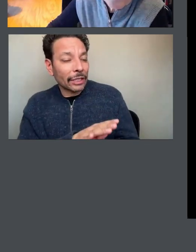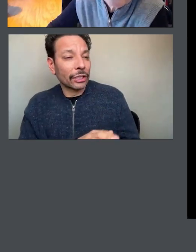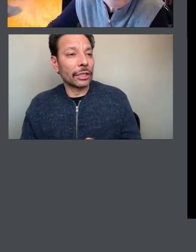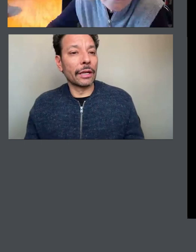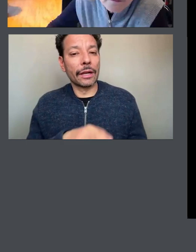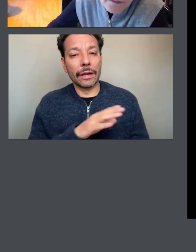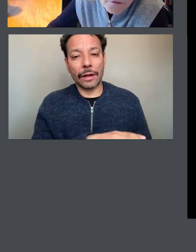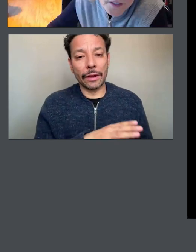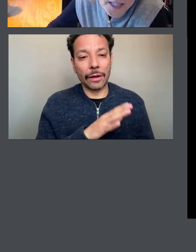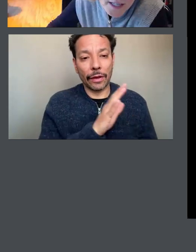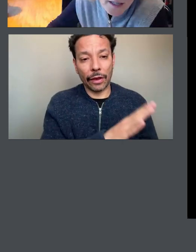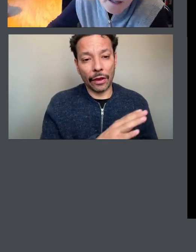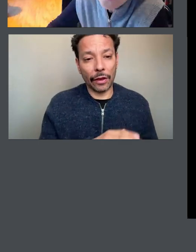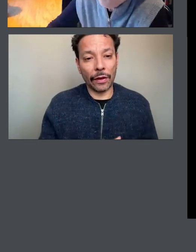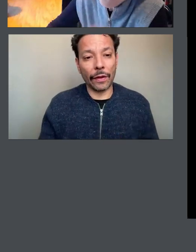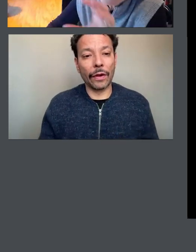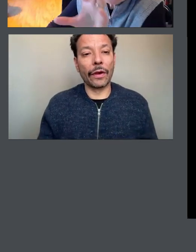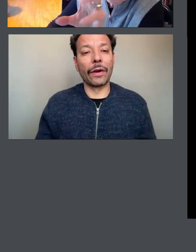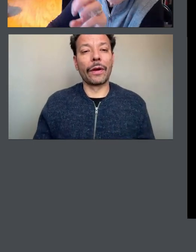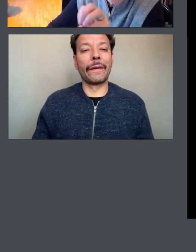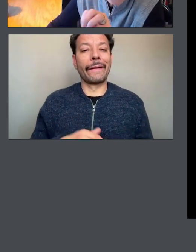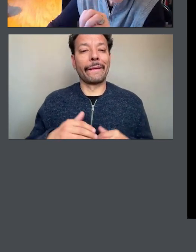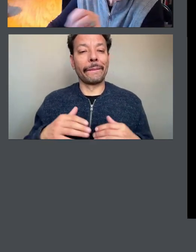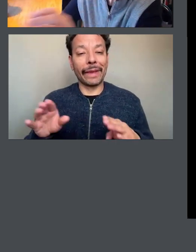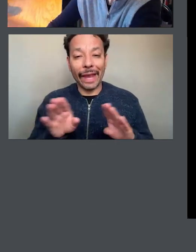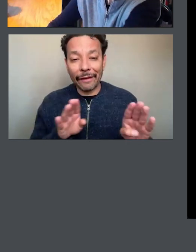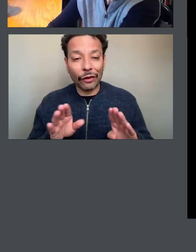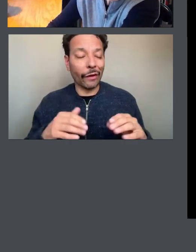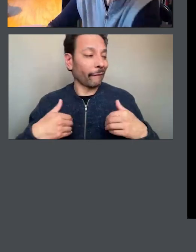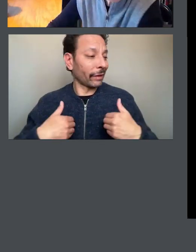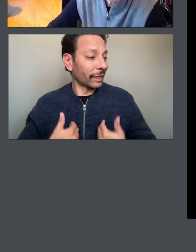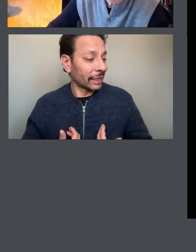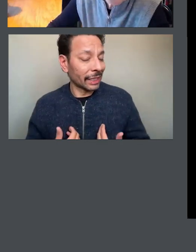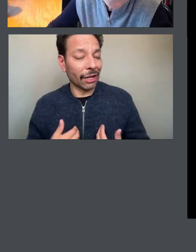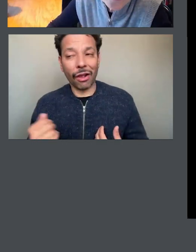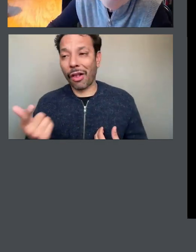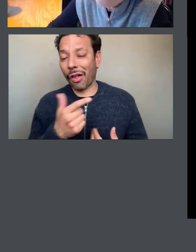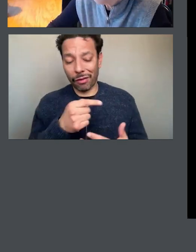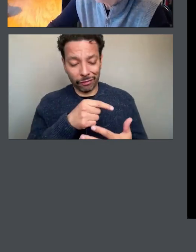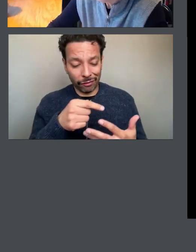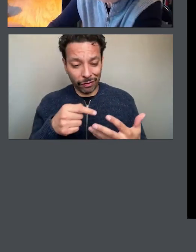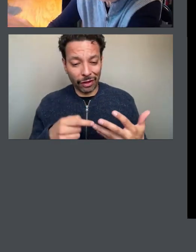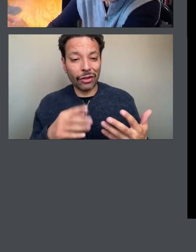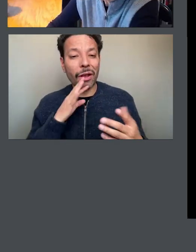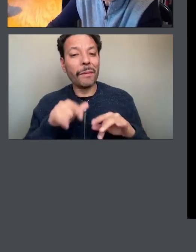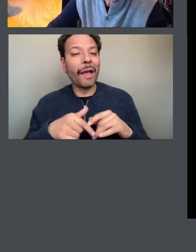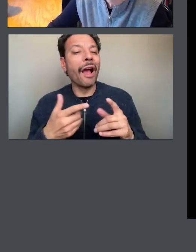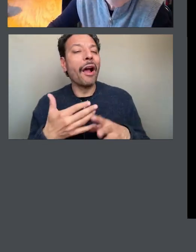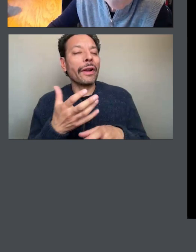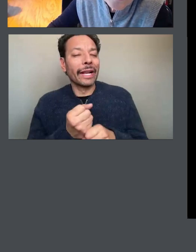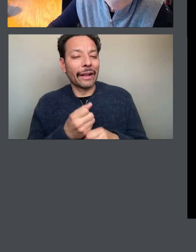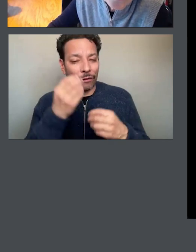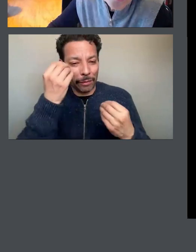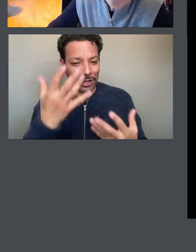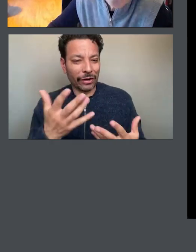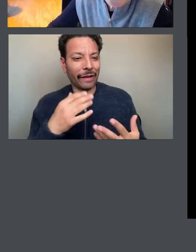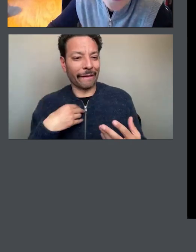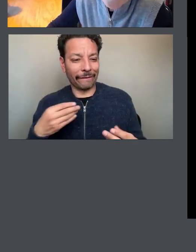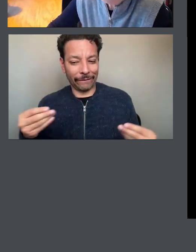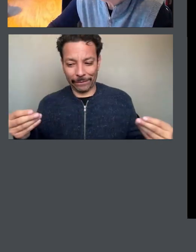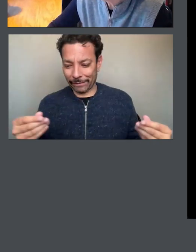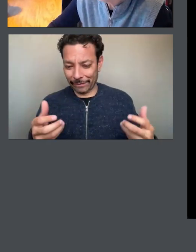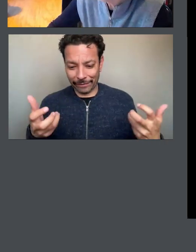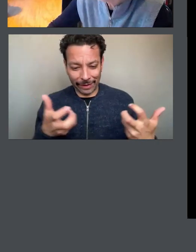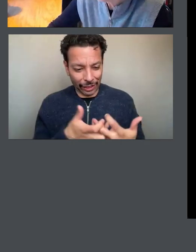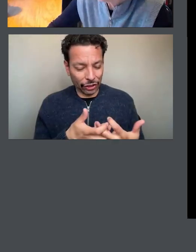behavior, fatigue? All of those factors, we've talked about how to get that information, are going to feed into what